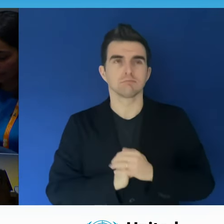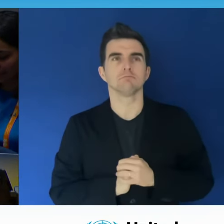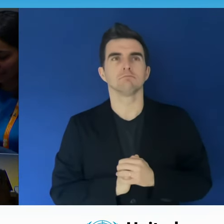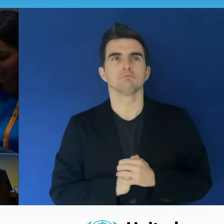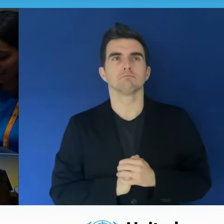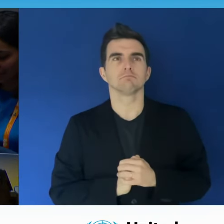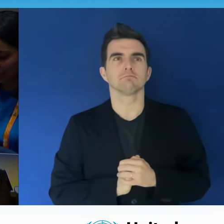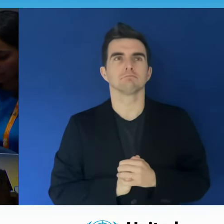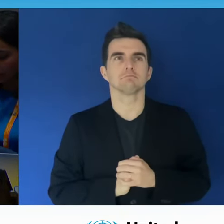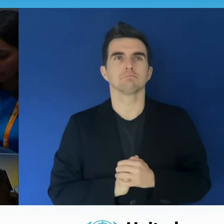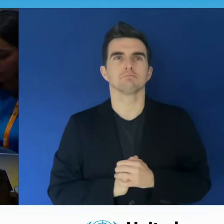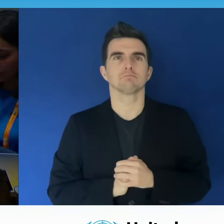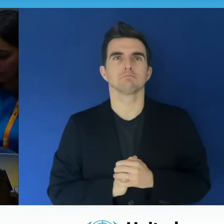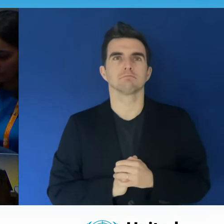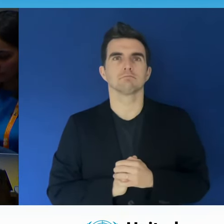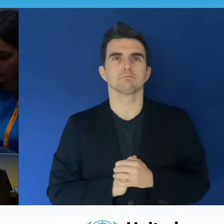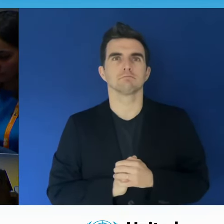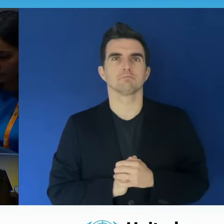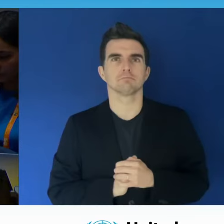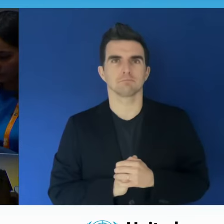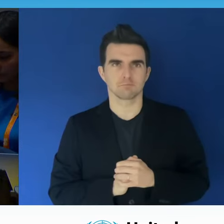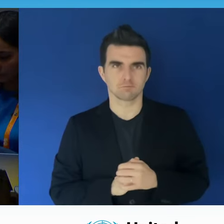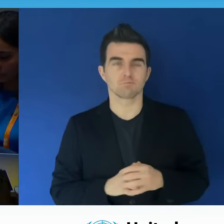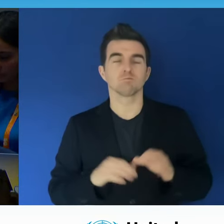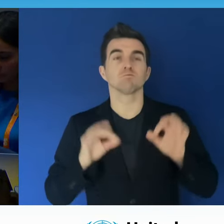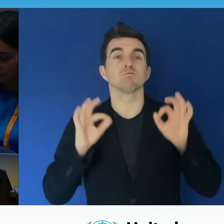Yes, the session is going to begin. I would ask you to be seated.